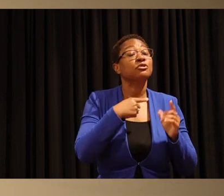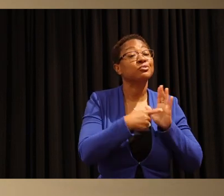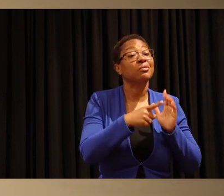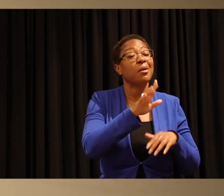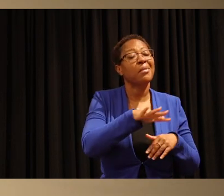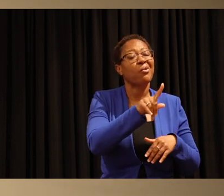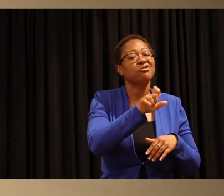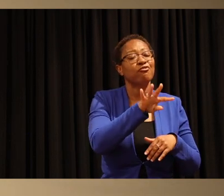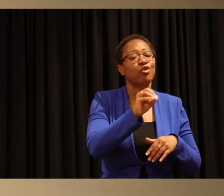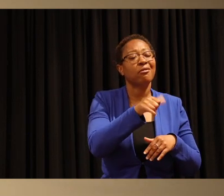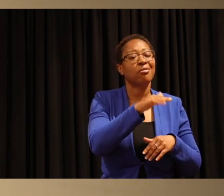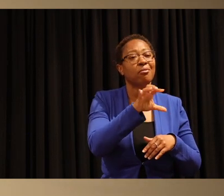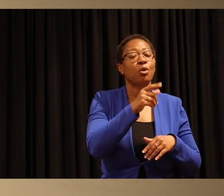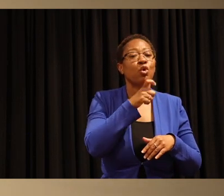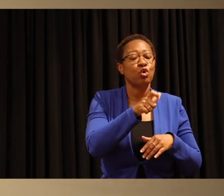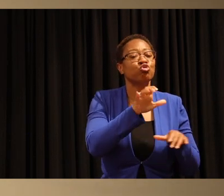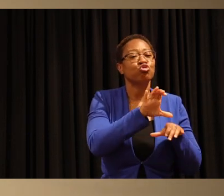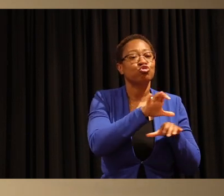that do business with banks.